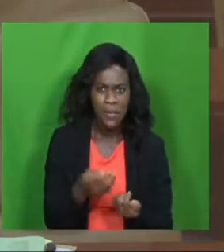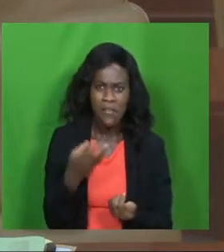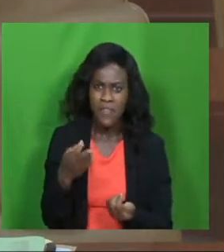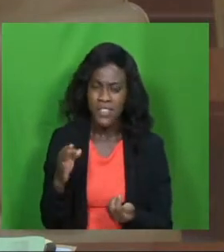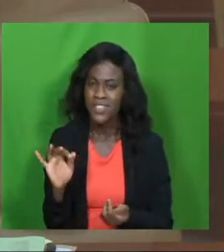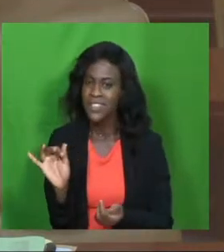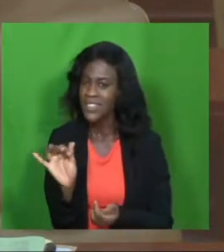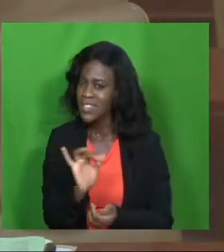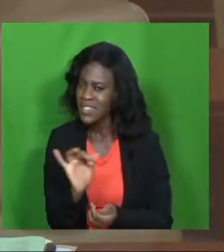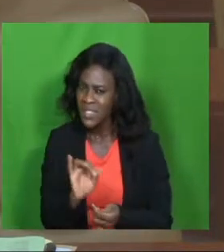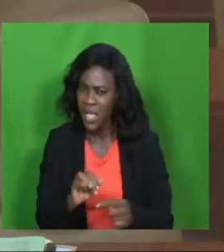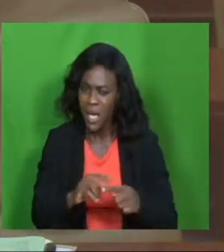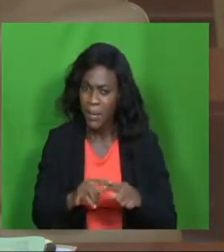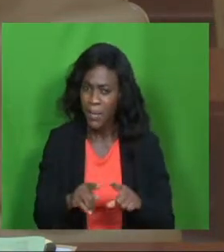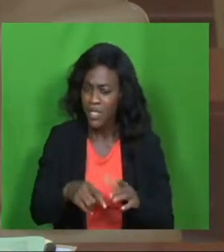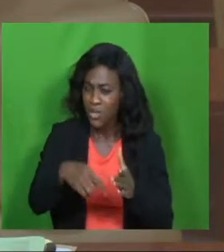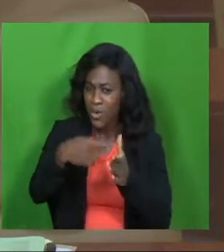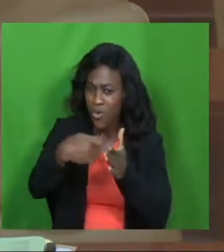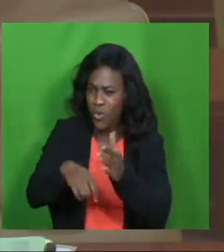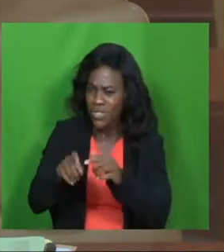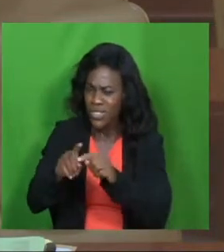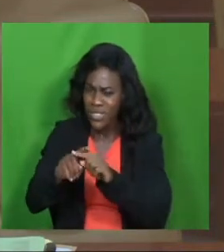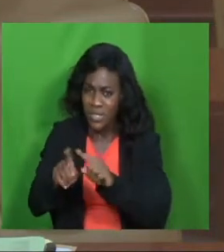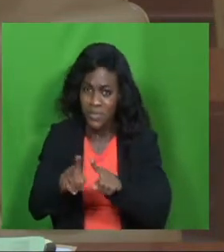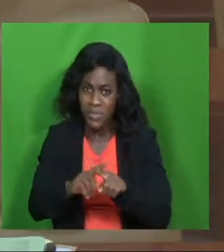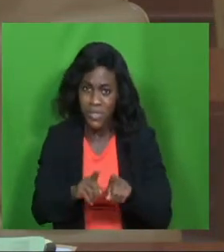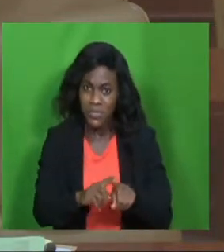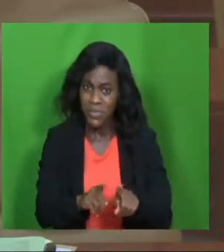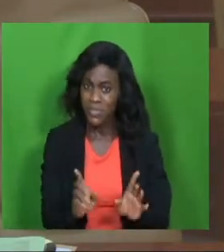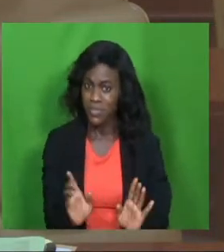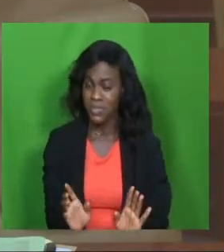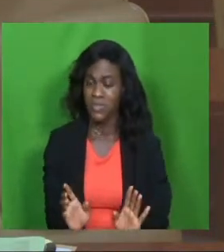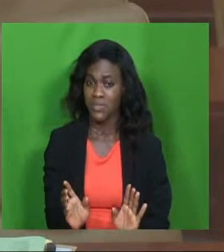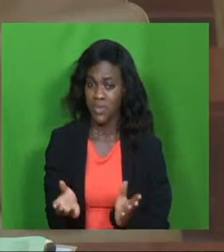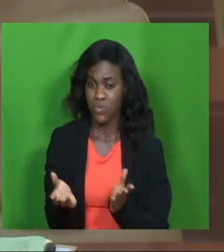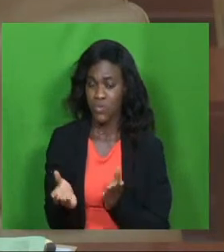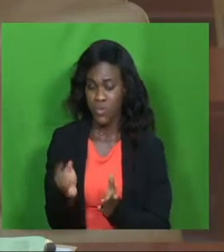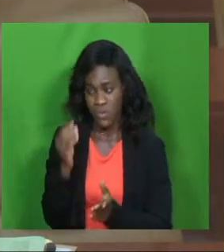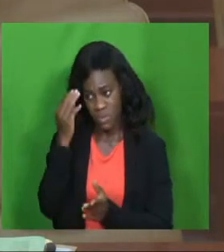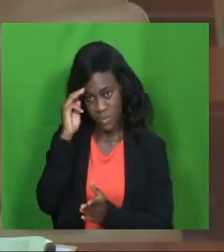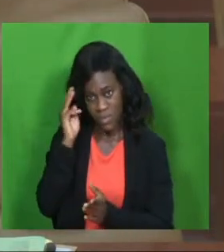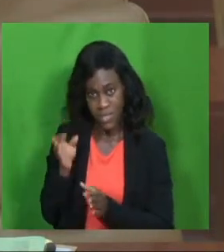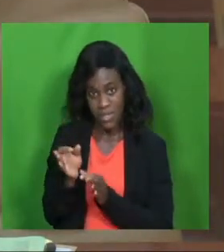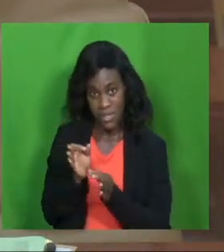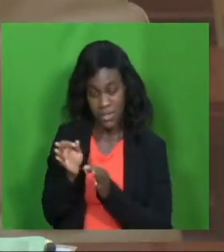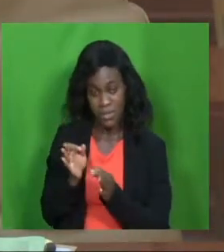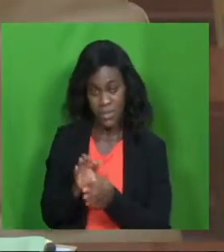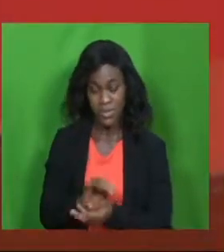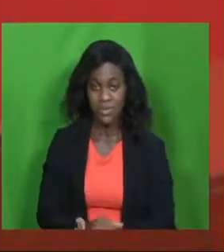as indicated by the answers are the same, yet the prices are dissimilar?